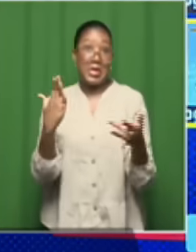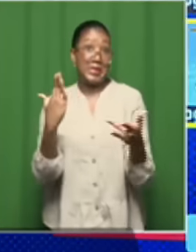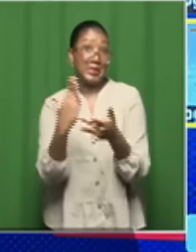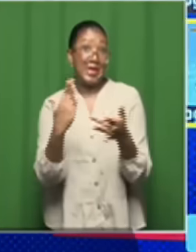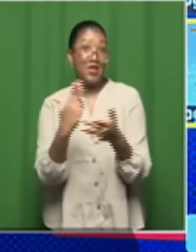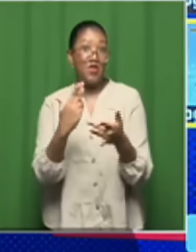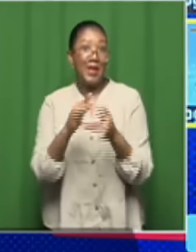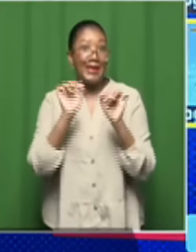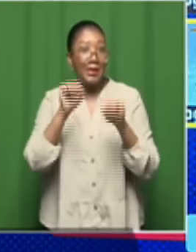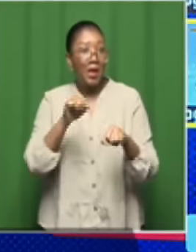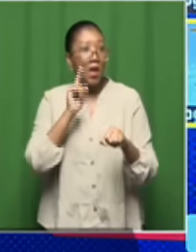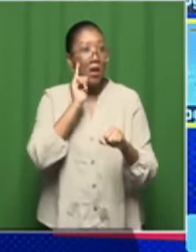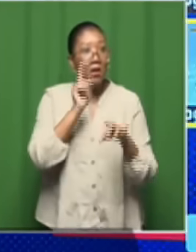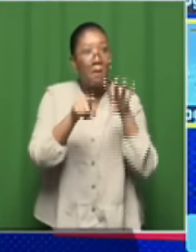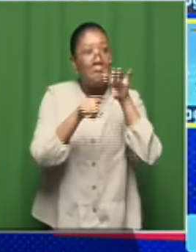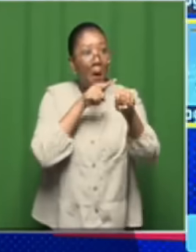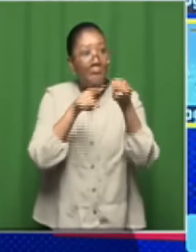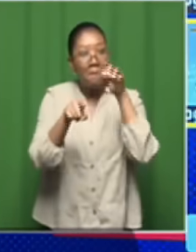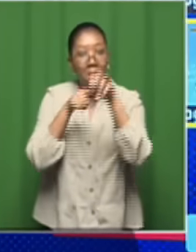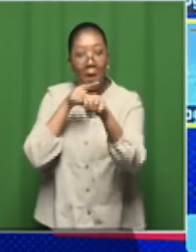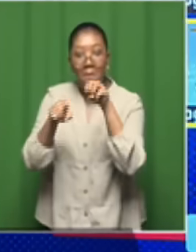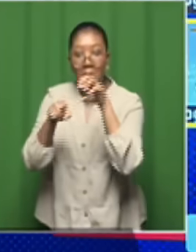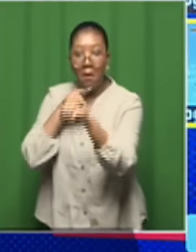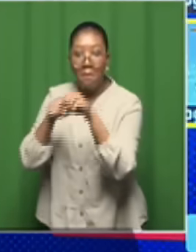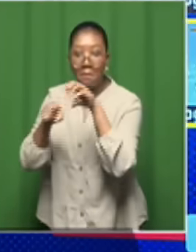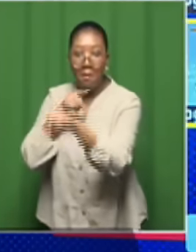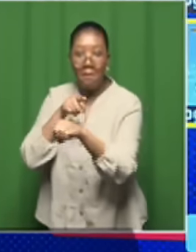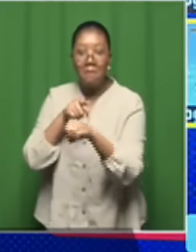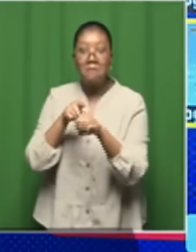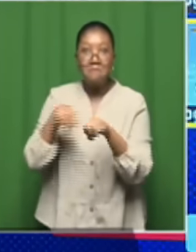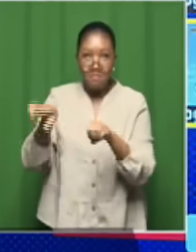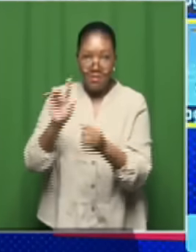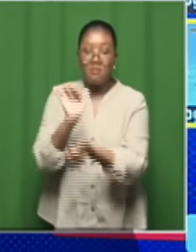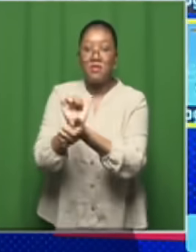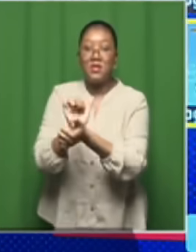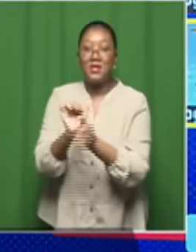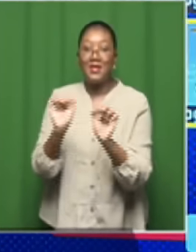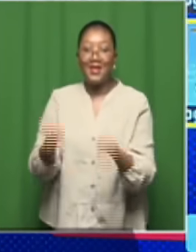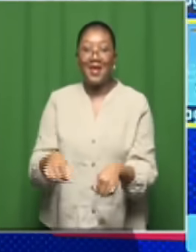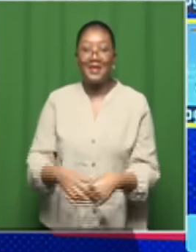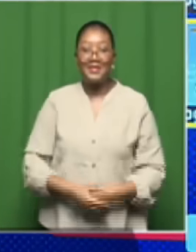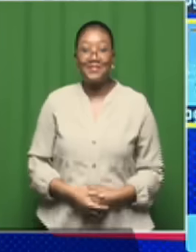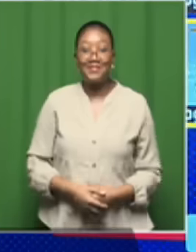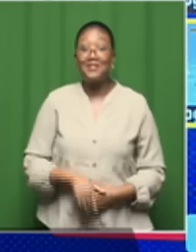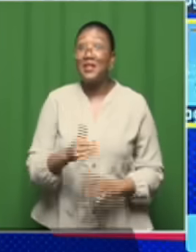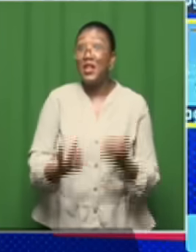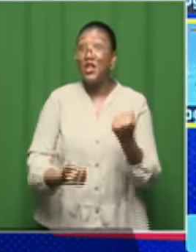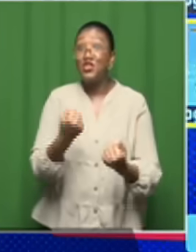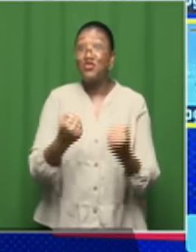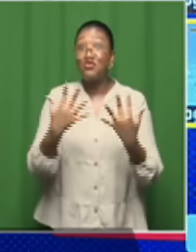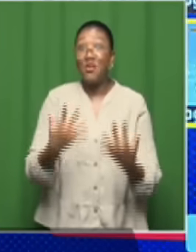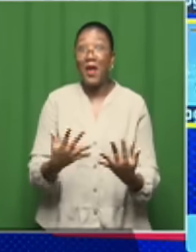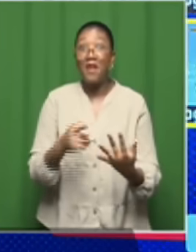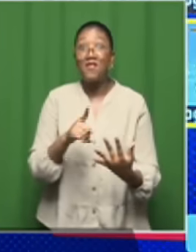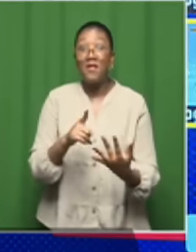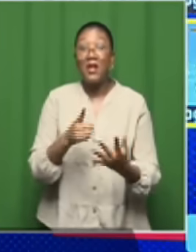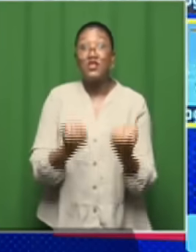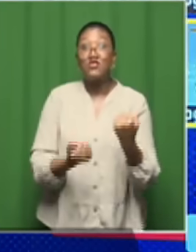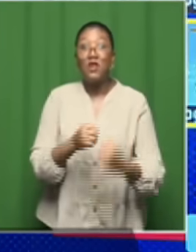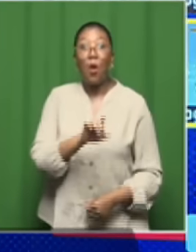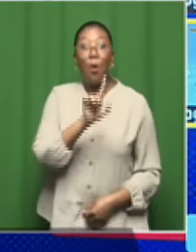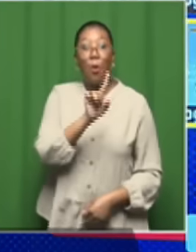violation recorders and radar systems that arrested a driver. And this is where he was driving at